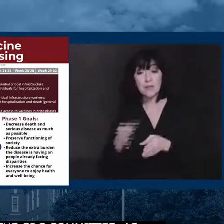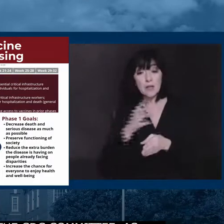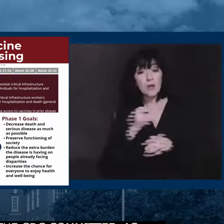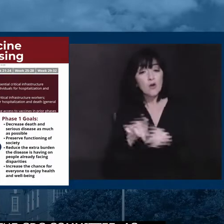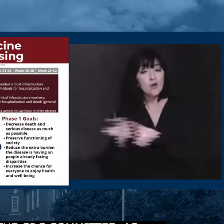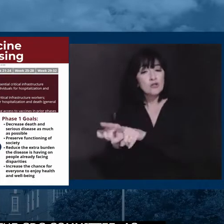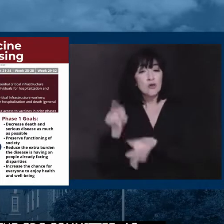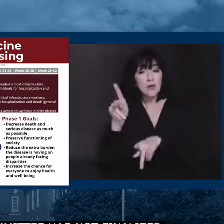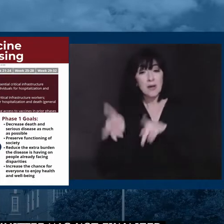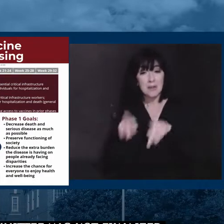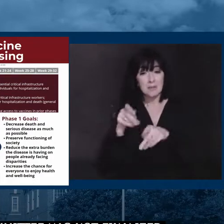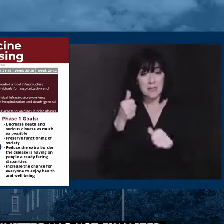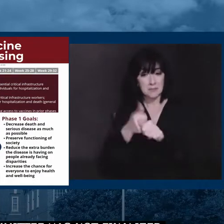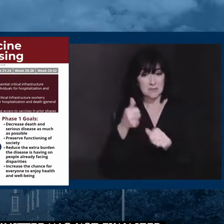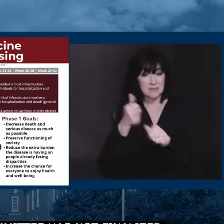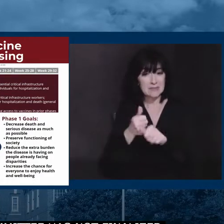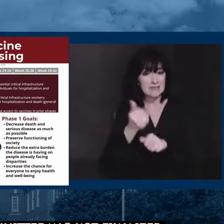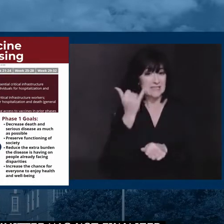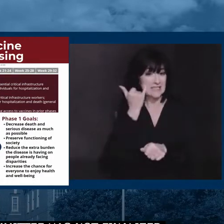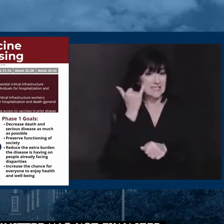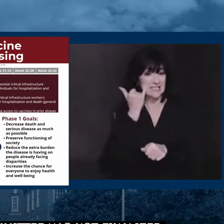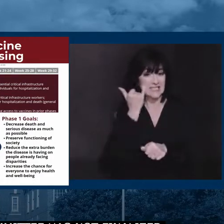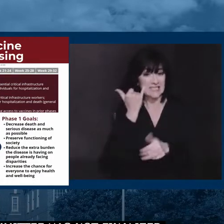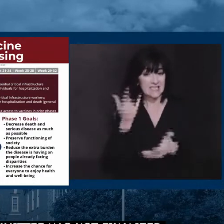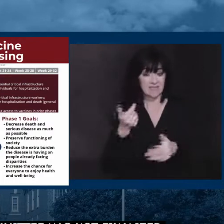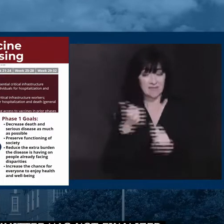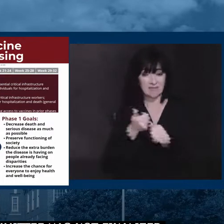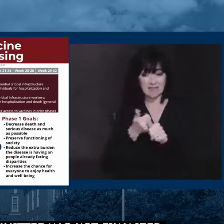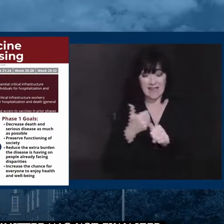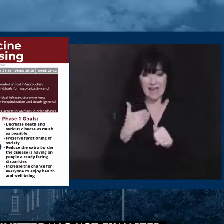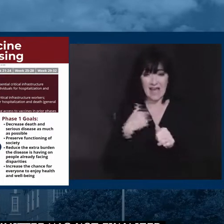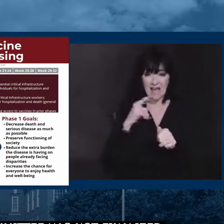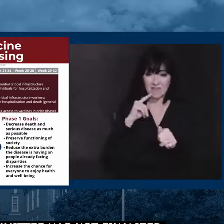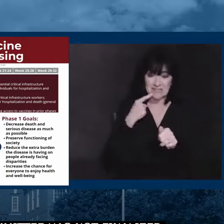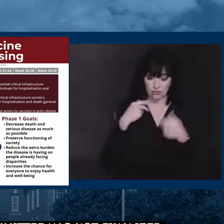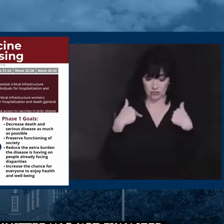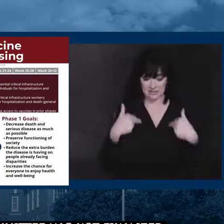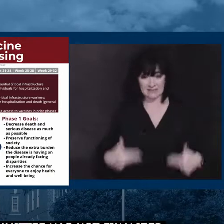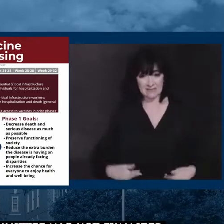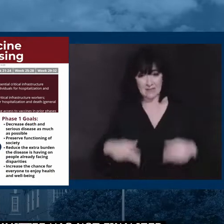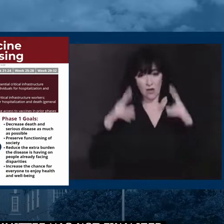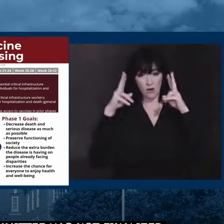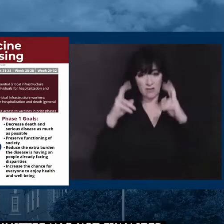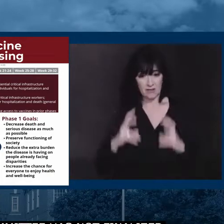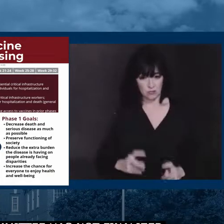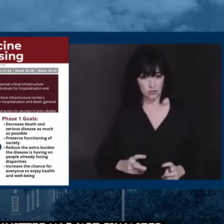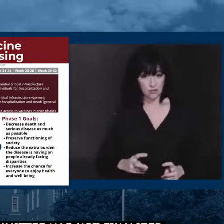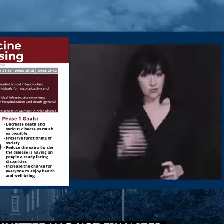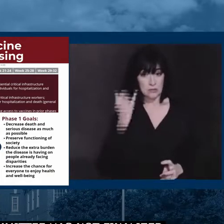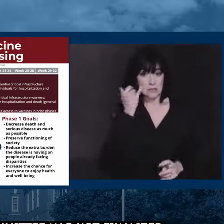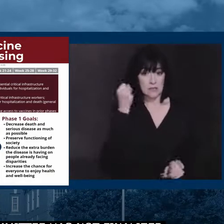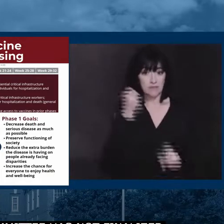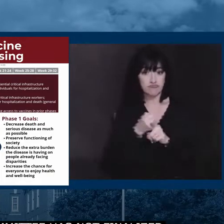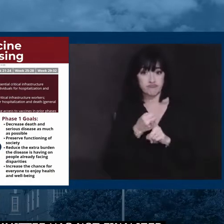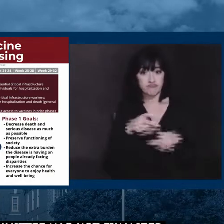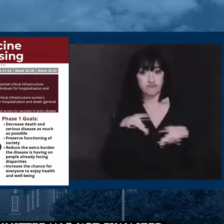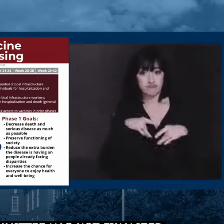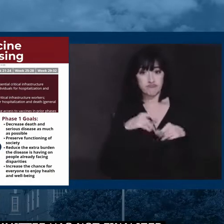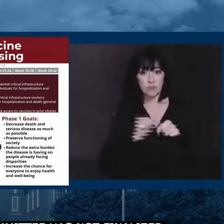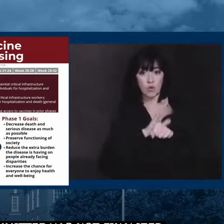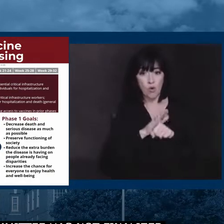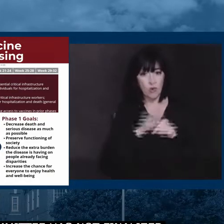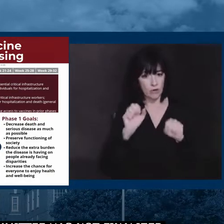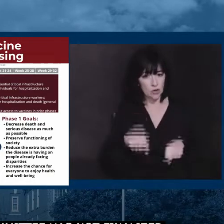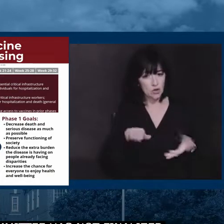likely to be hospitalized or to die. So those with significant underlying health conditions, especially those